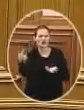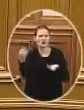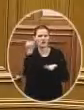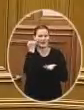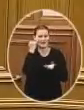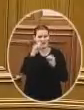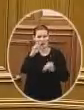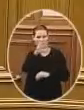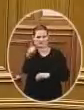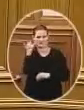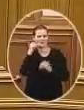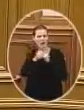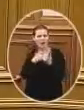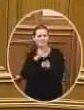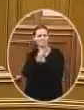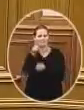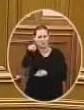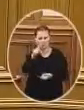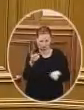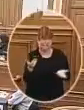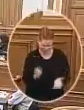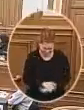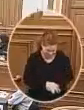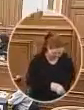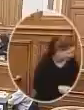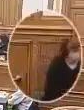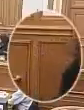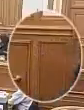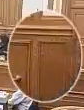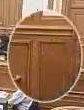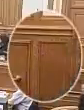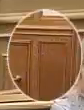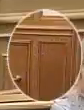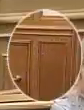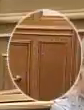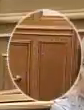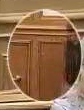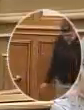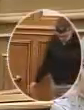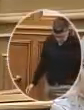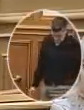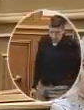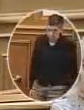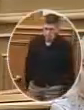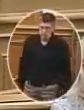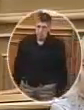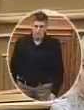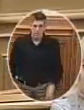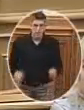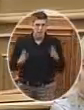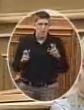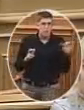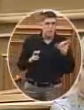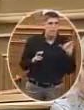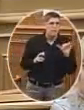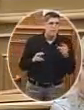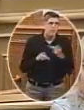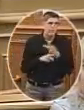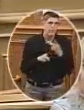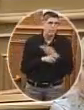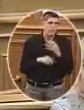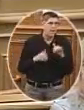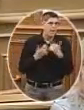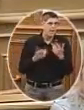you. And I hope we'll also consider text messages as a form of